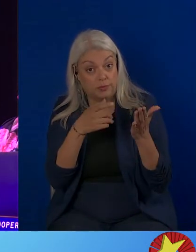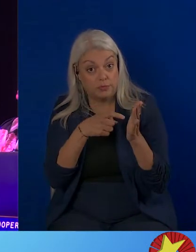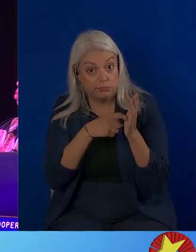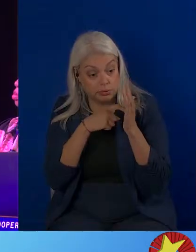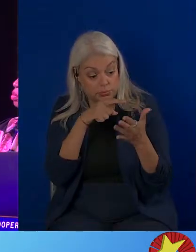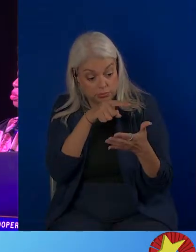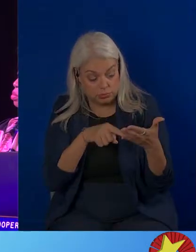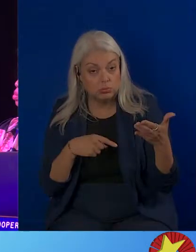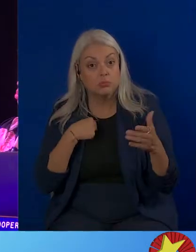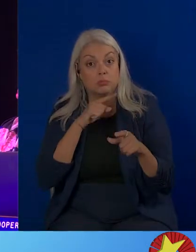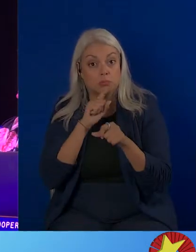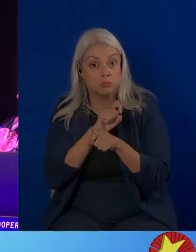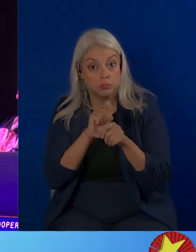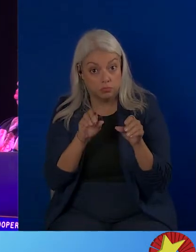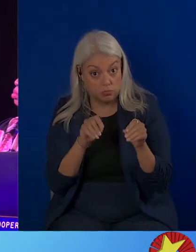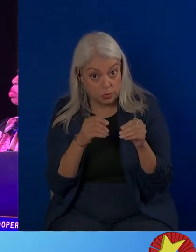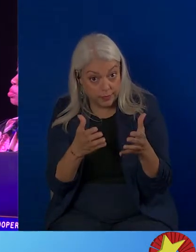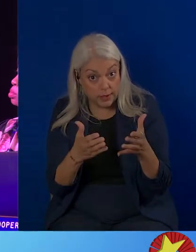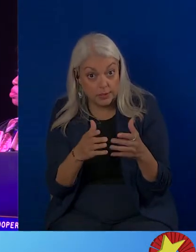being delivered.